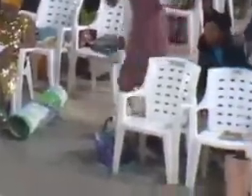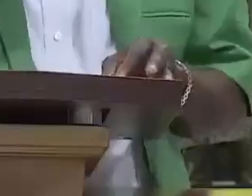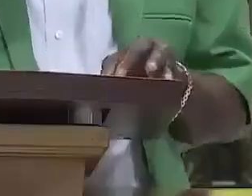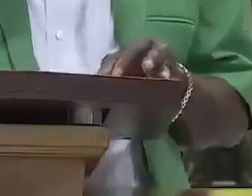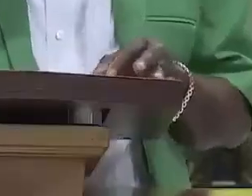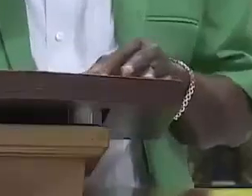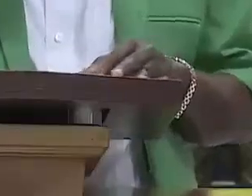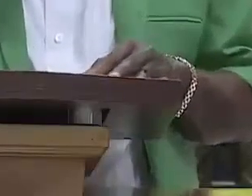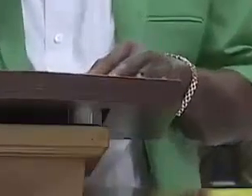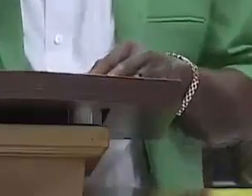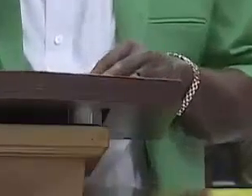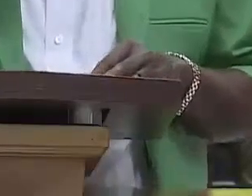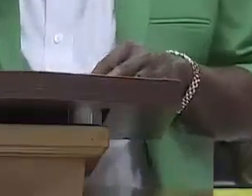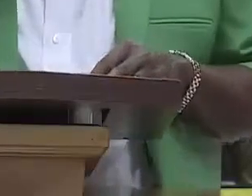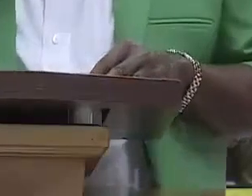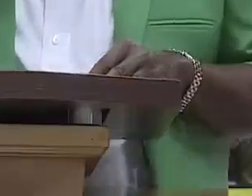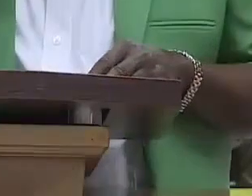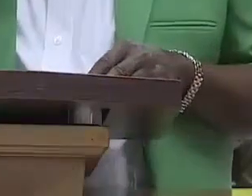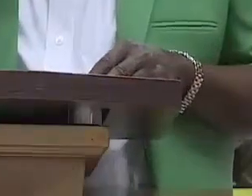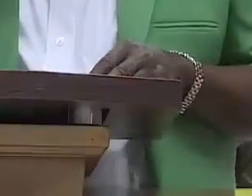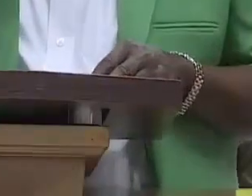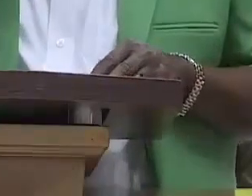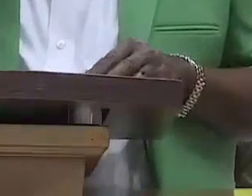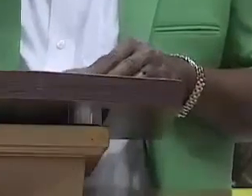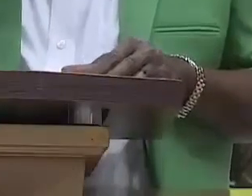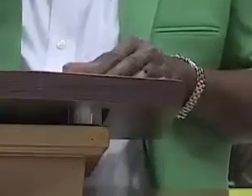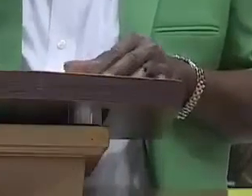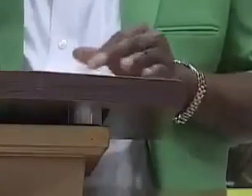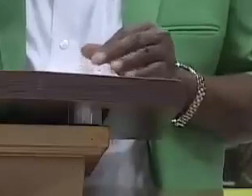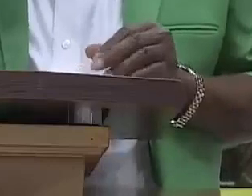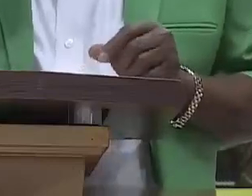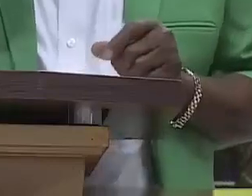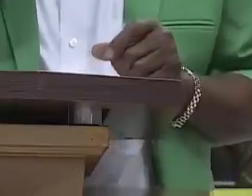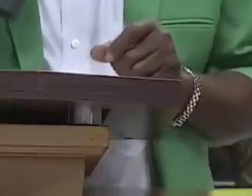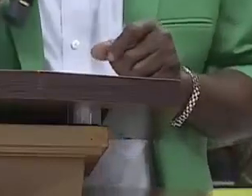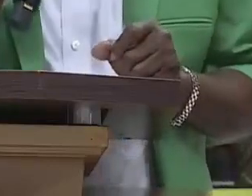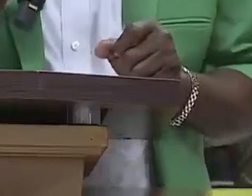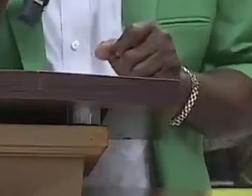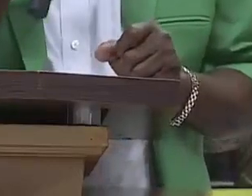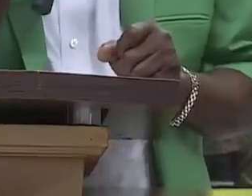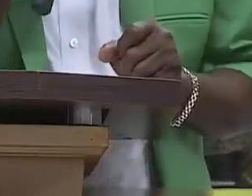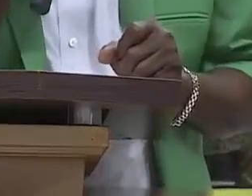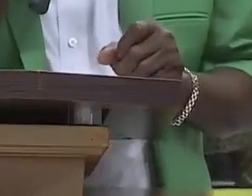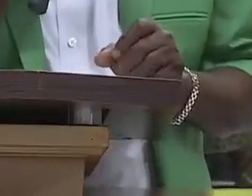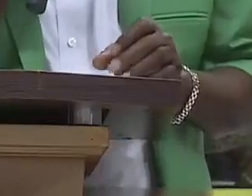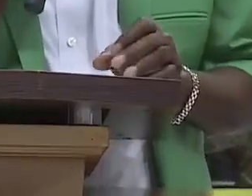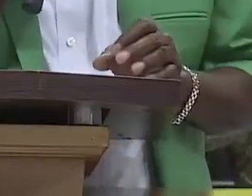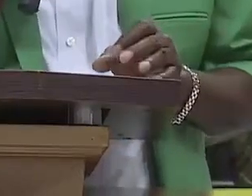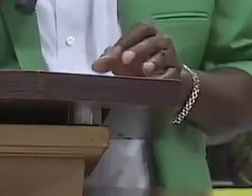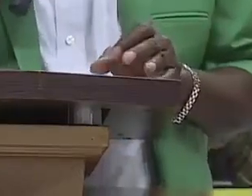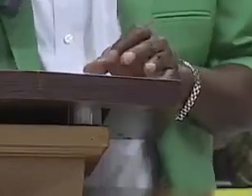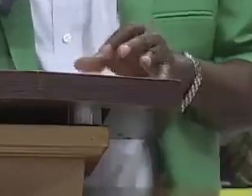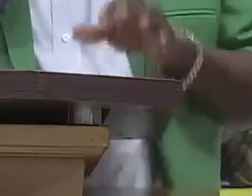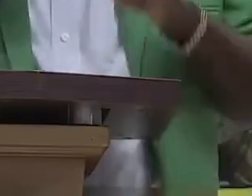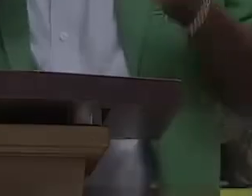In Jesus' mighty name, we have prayed. Ni oruko nla Jesu la gbadura.